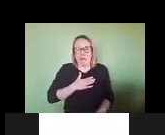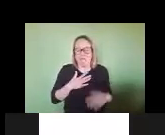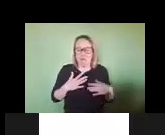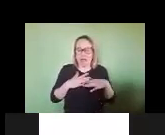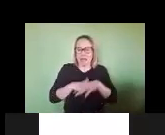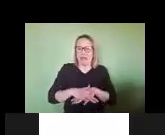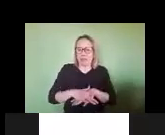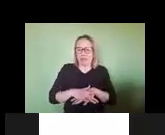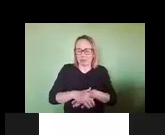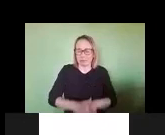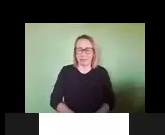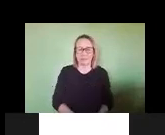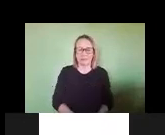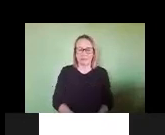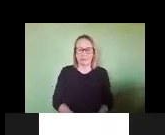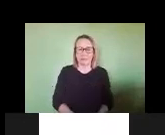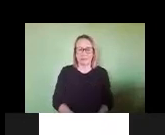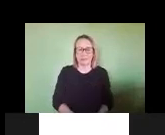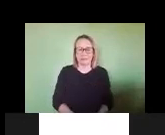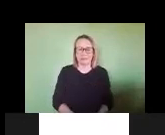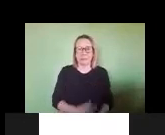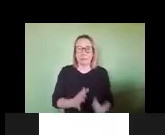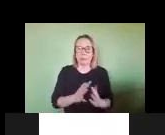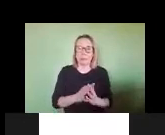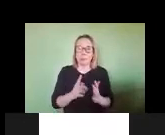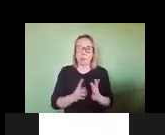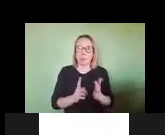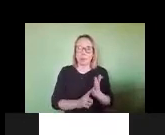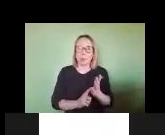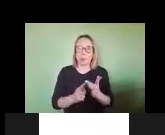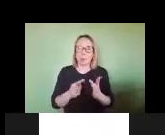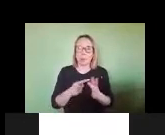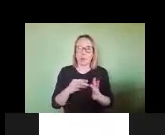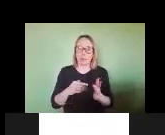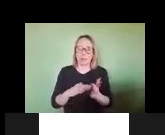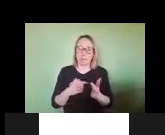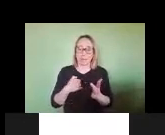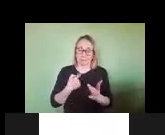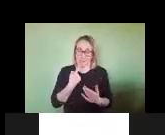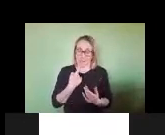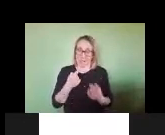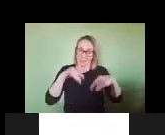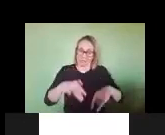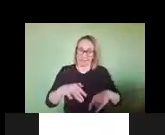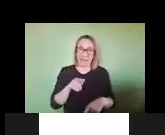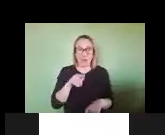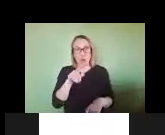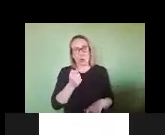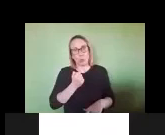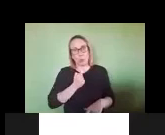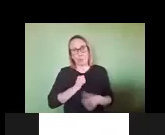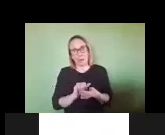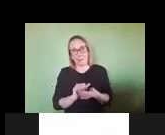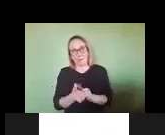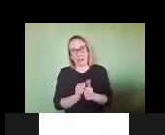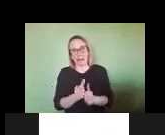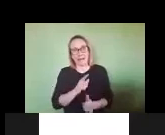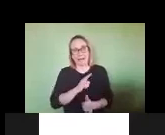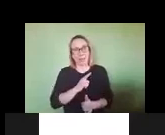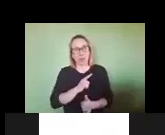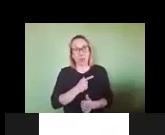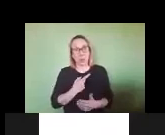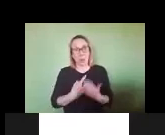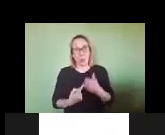development. And William is saying, I was on the dance class and you were my partner on Zoom because there was no one else.